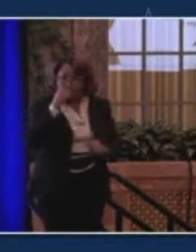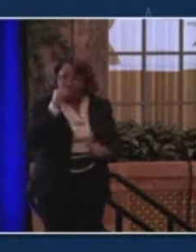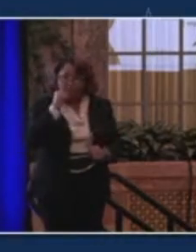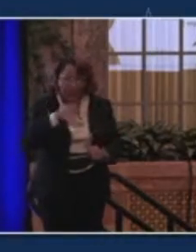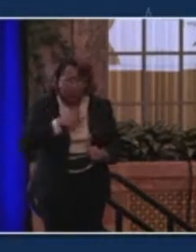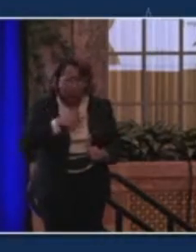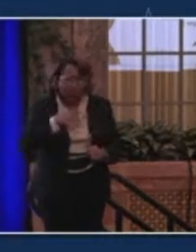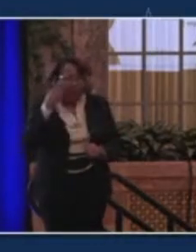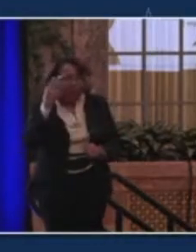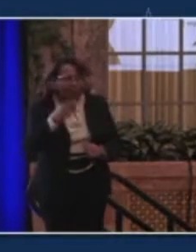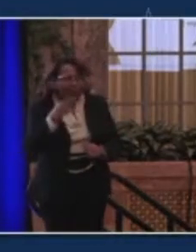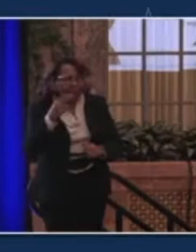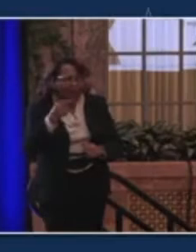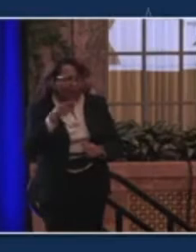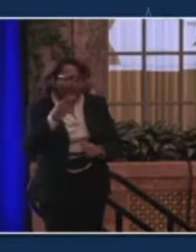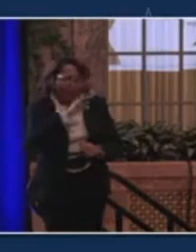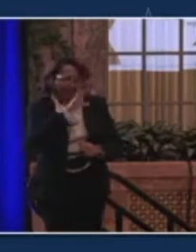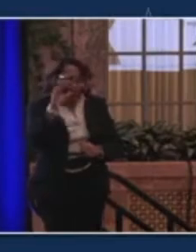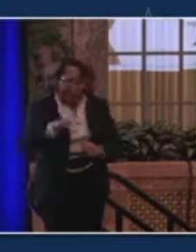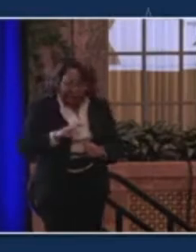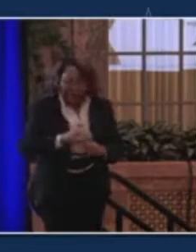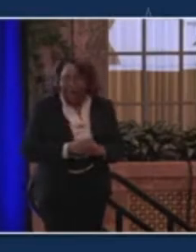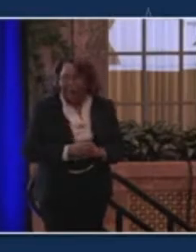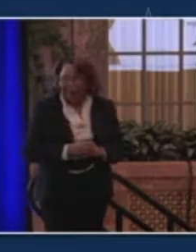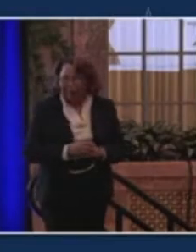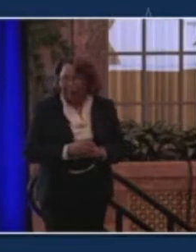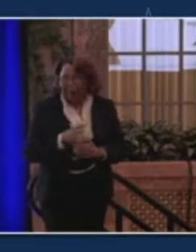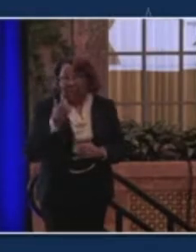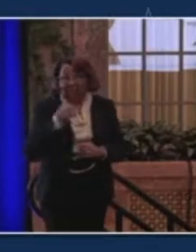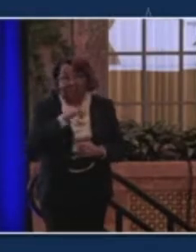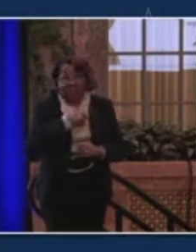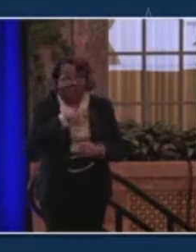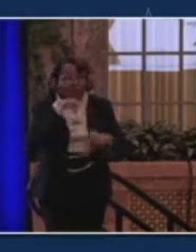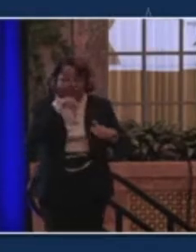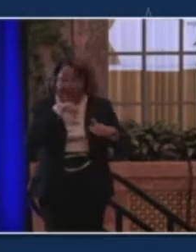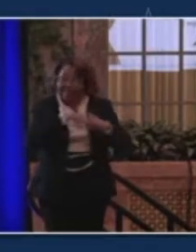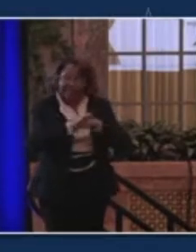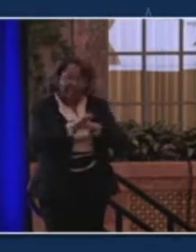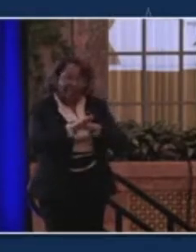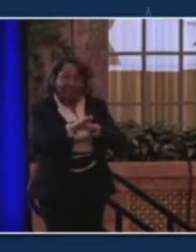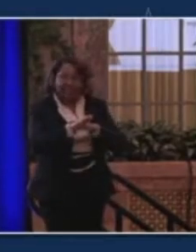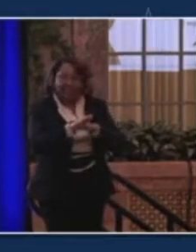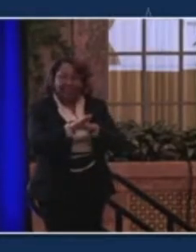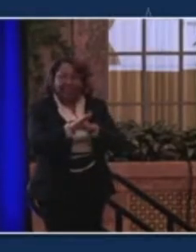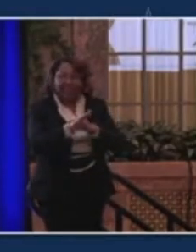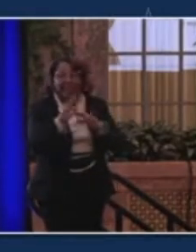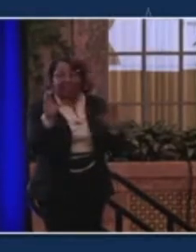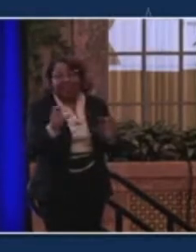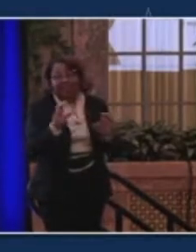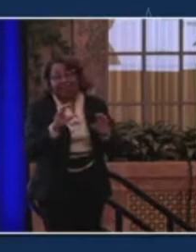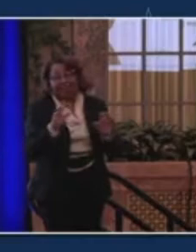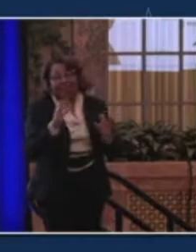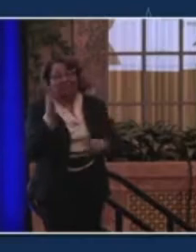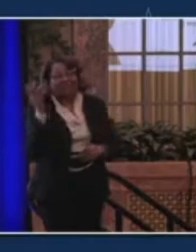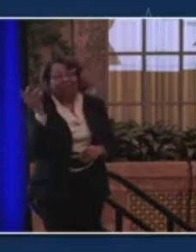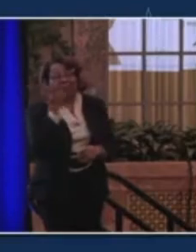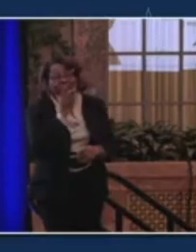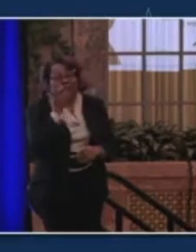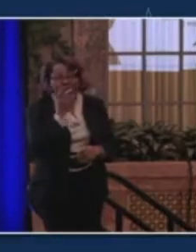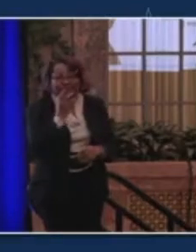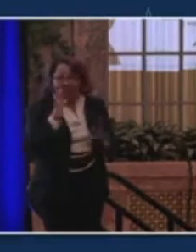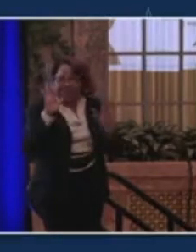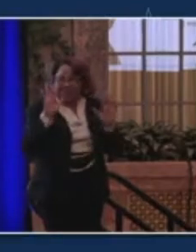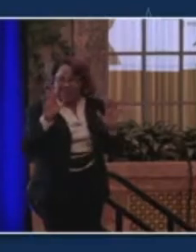in the history of Chicago. And we got in there and we did some fantastic